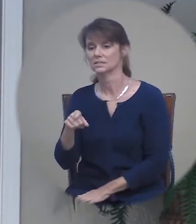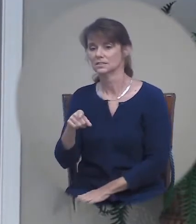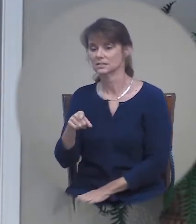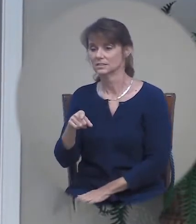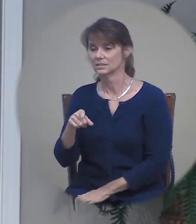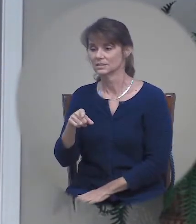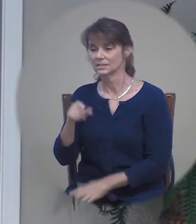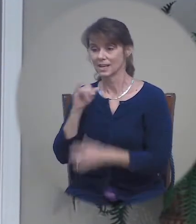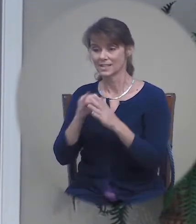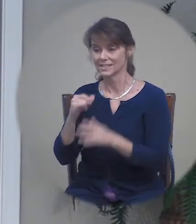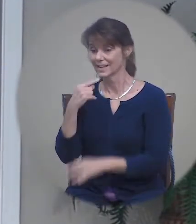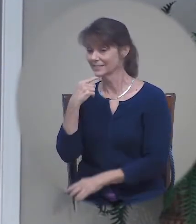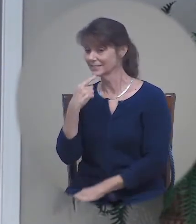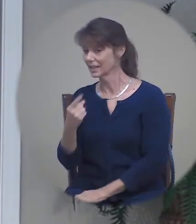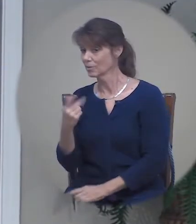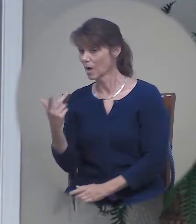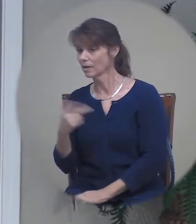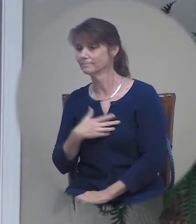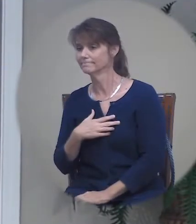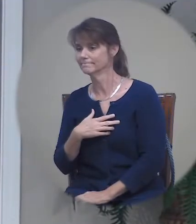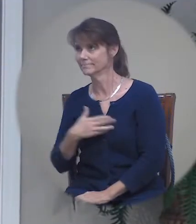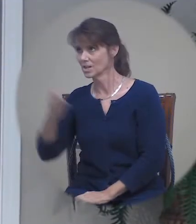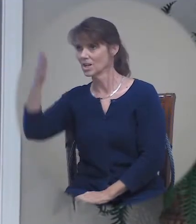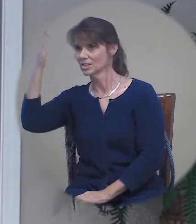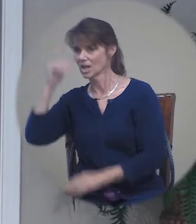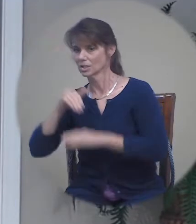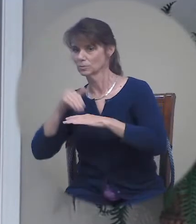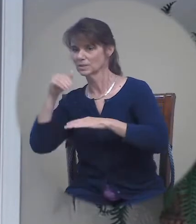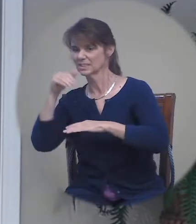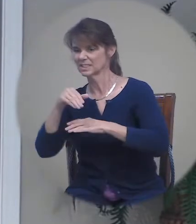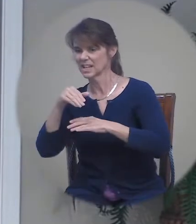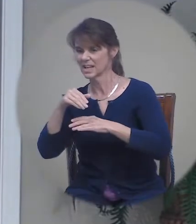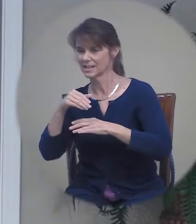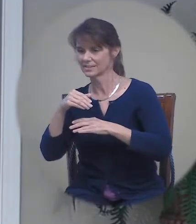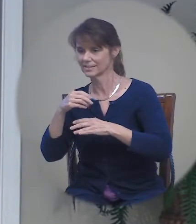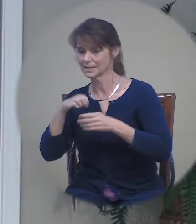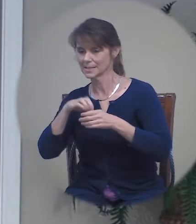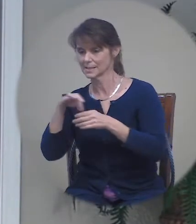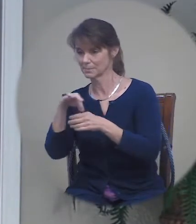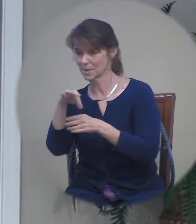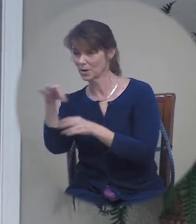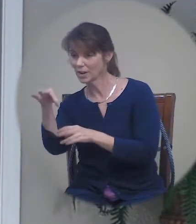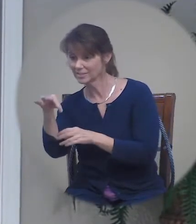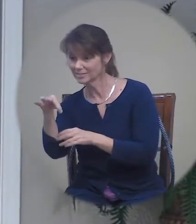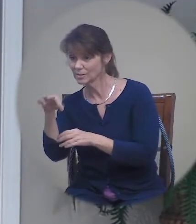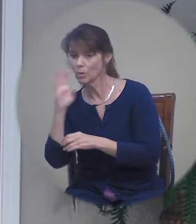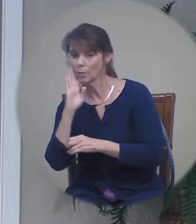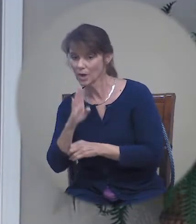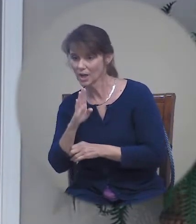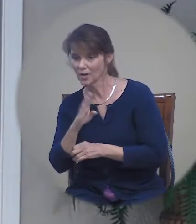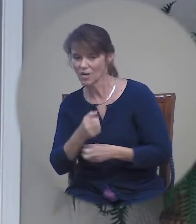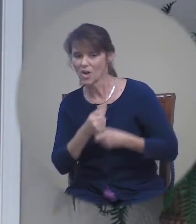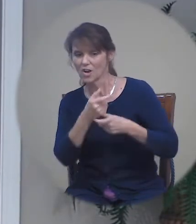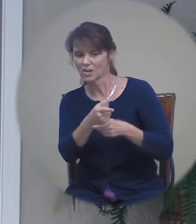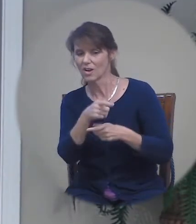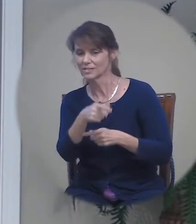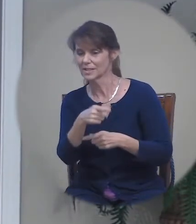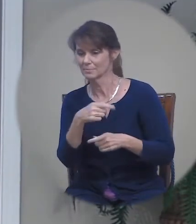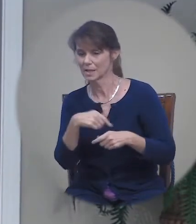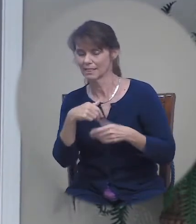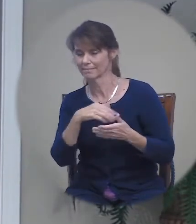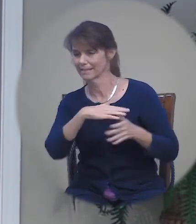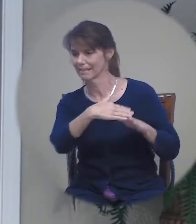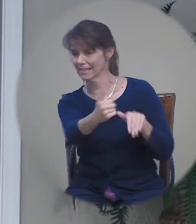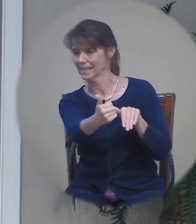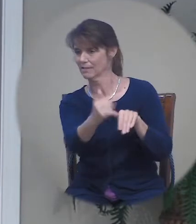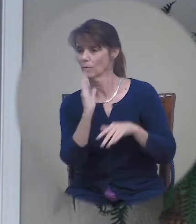Sennacherib, "so that he will hear news and return to his own land. And I will make him fall by the sword in his